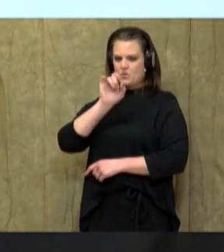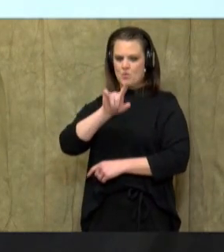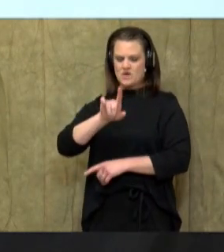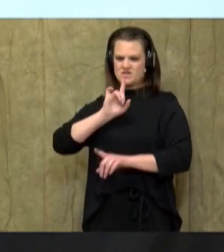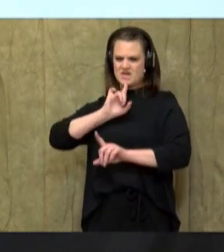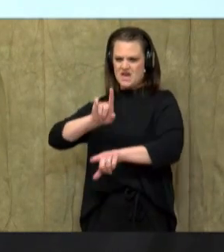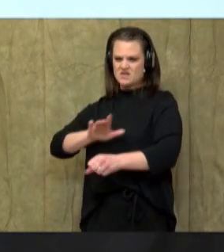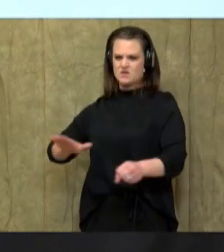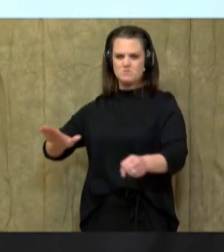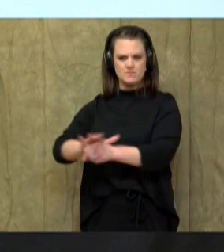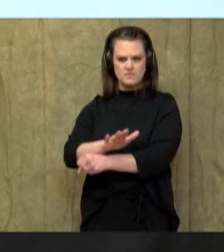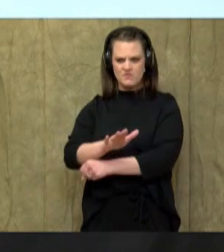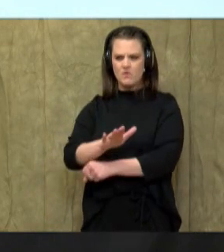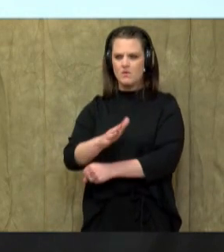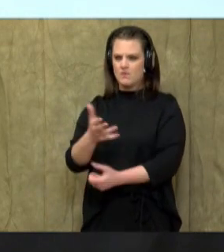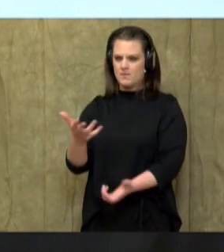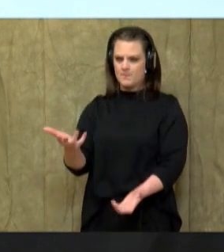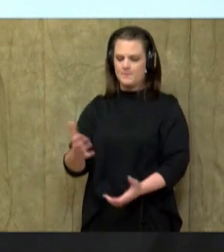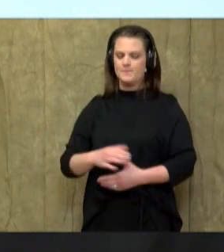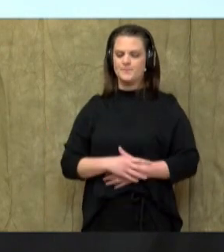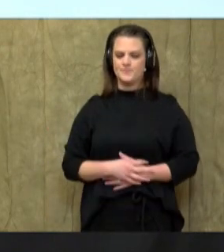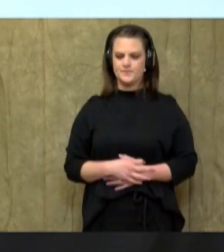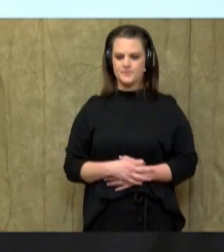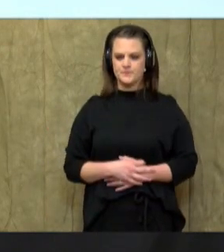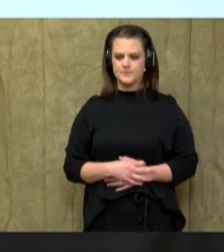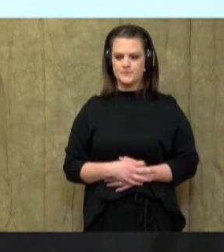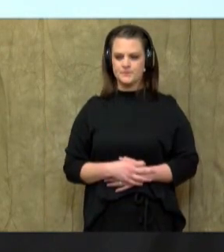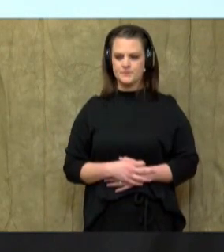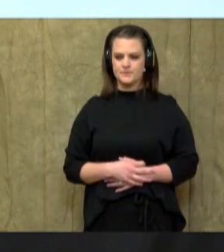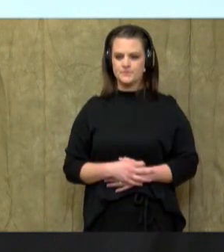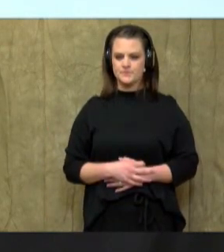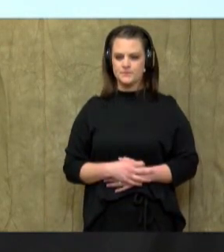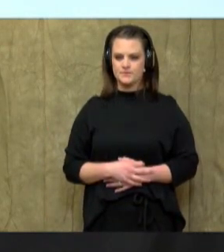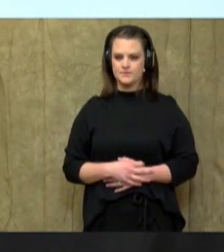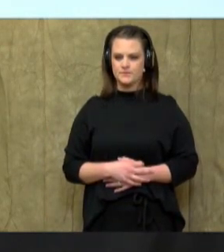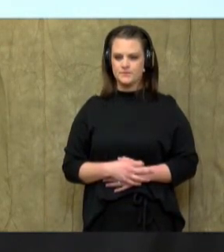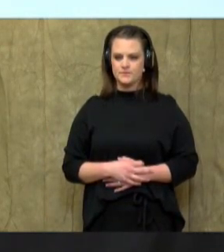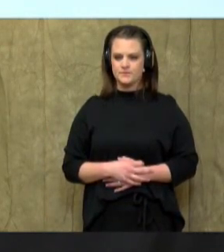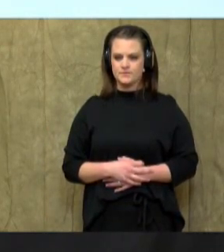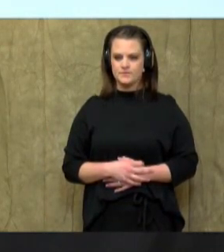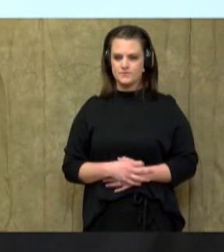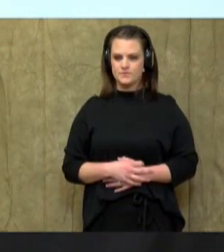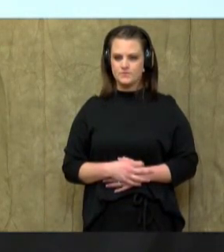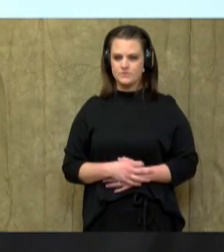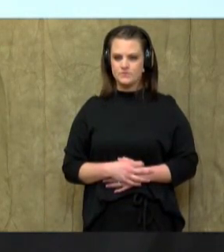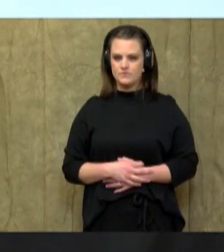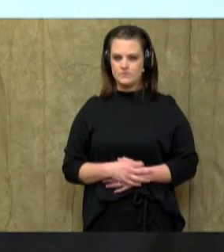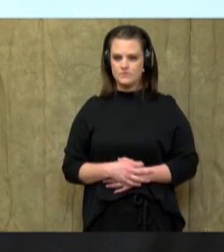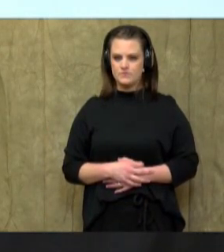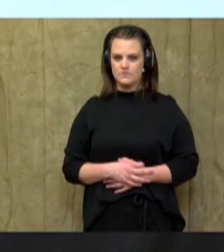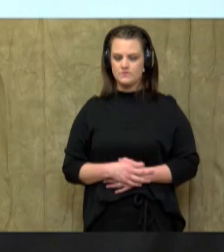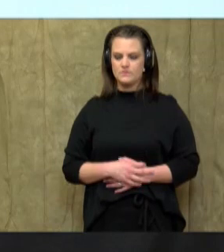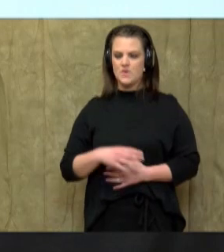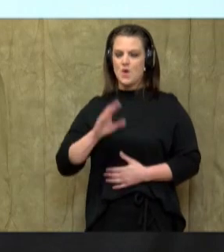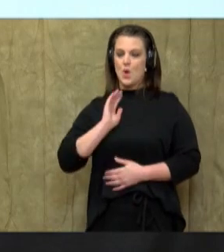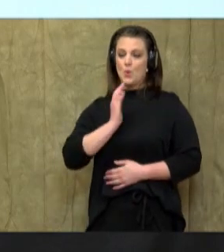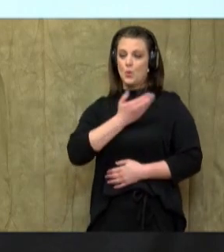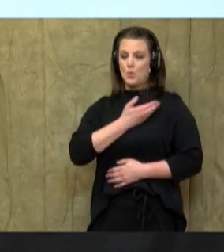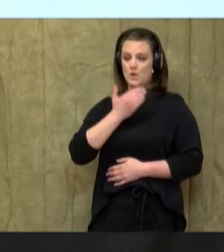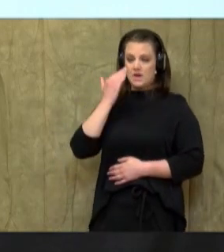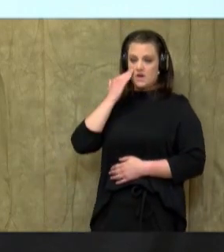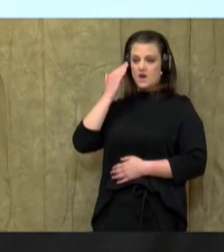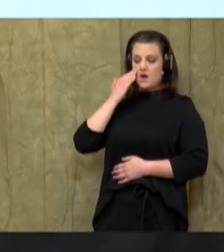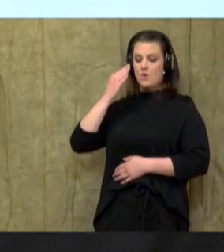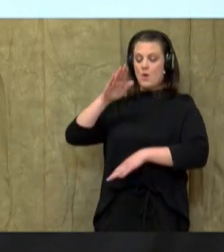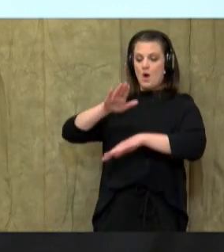asked? And we know that the very first question on, or the very first check on the